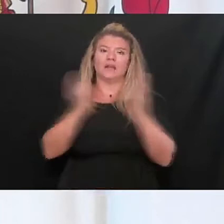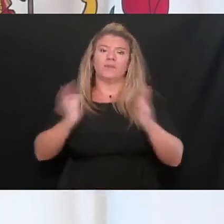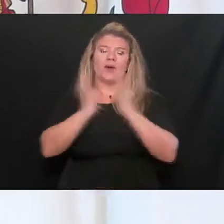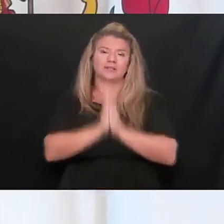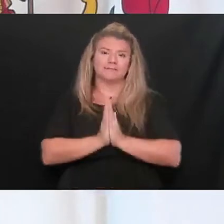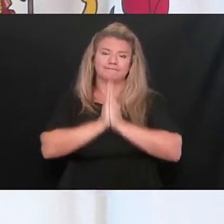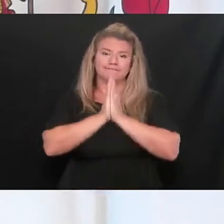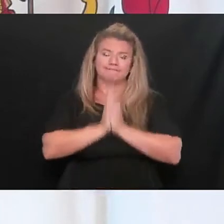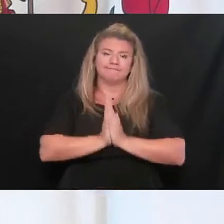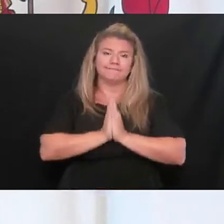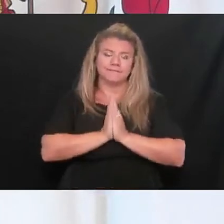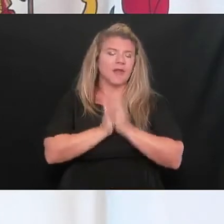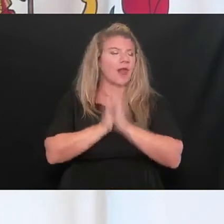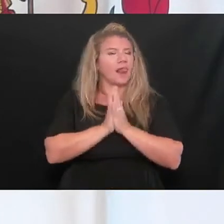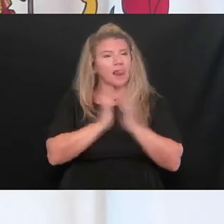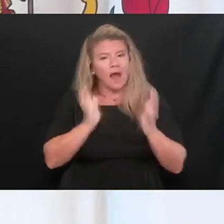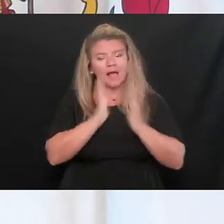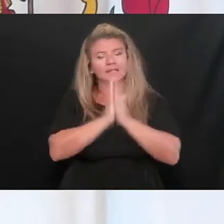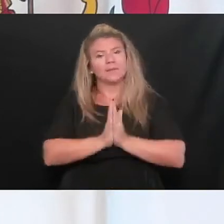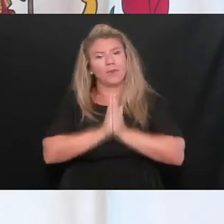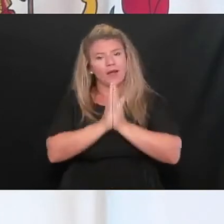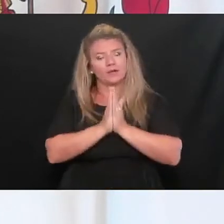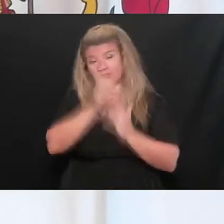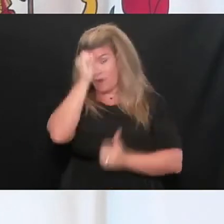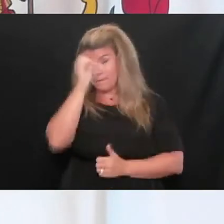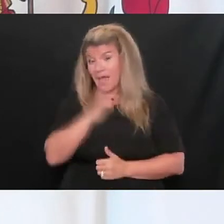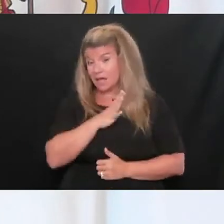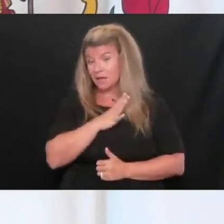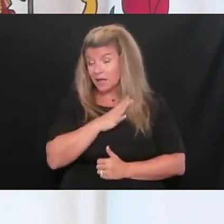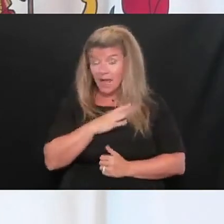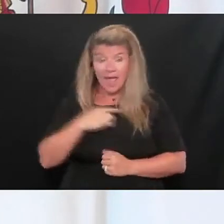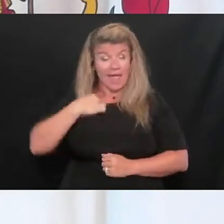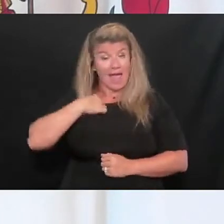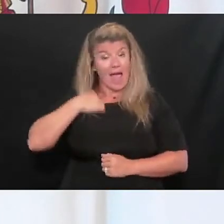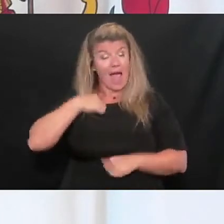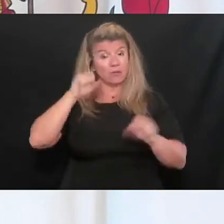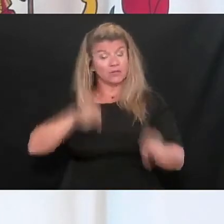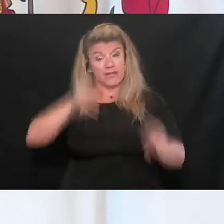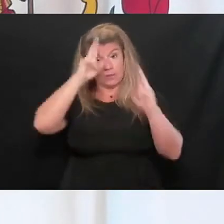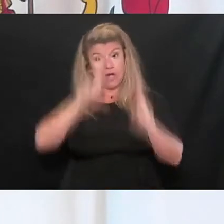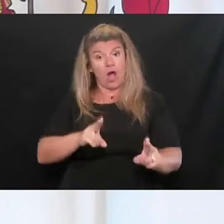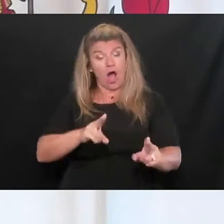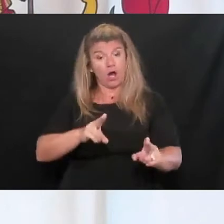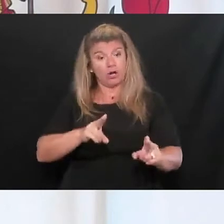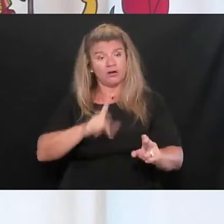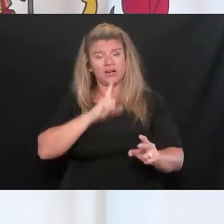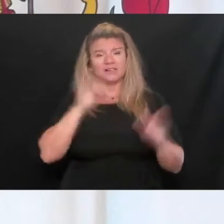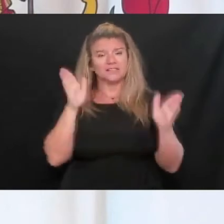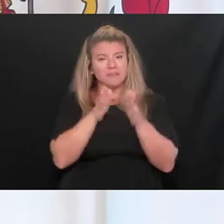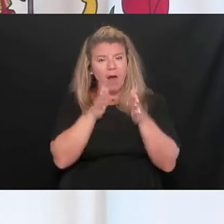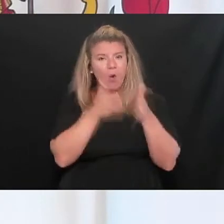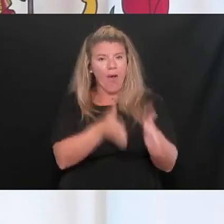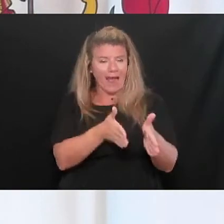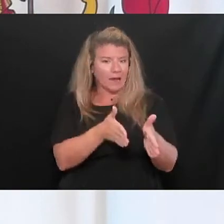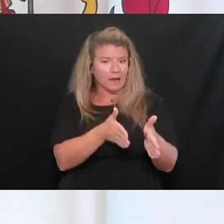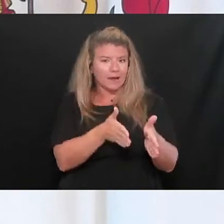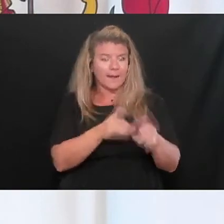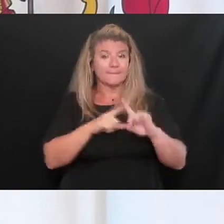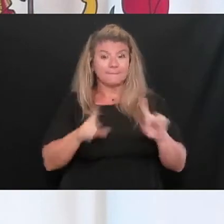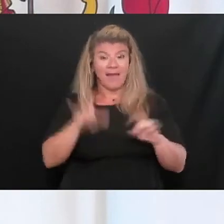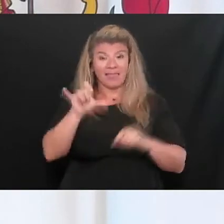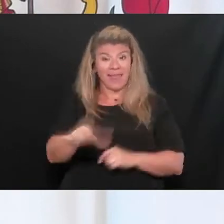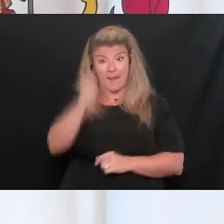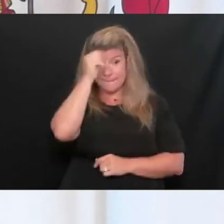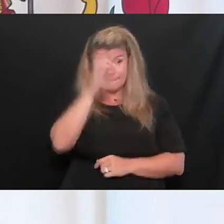lots of prayers to a man that, I was able to honor in a very, very small way, but a man